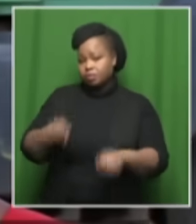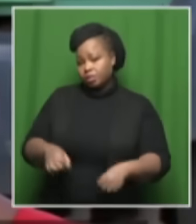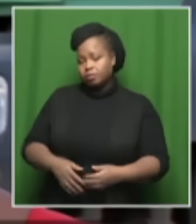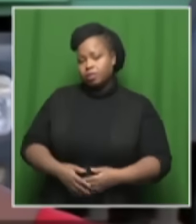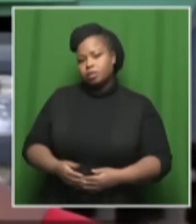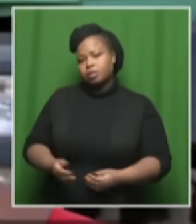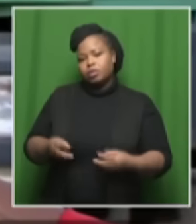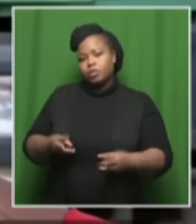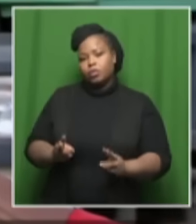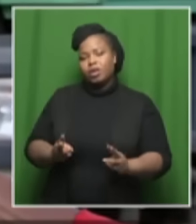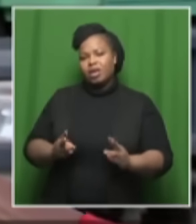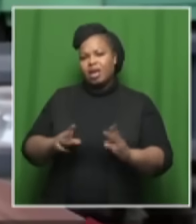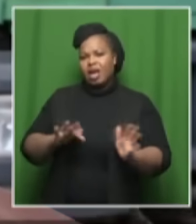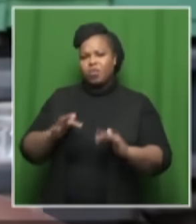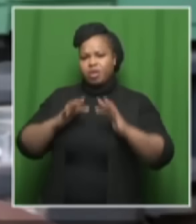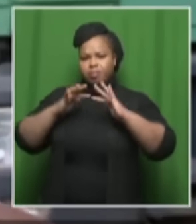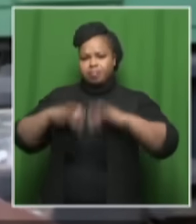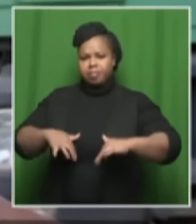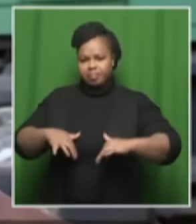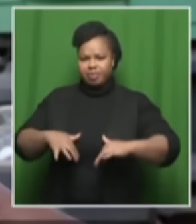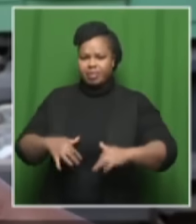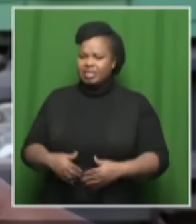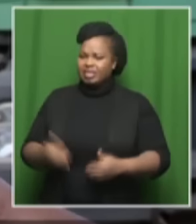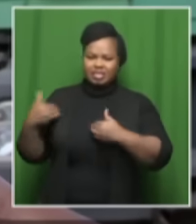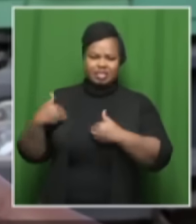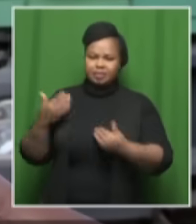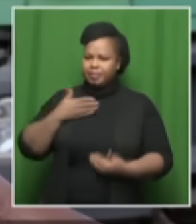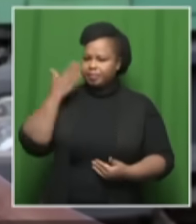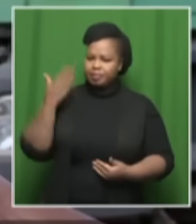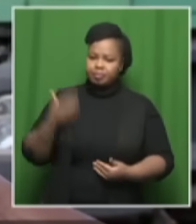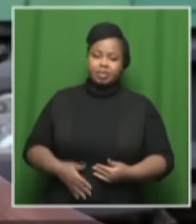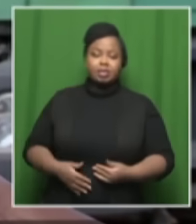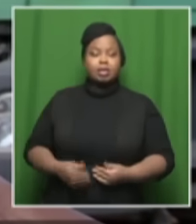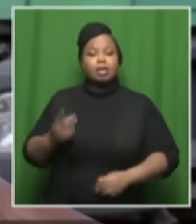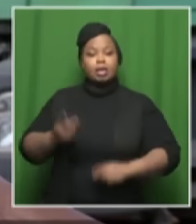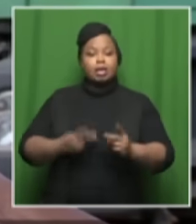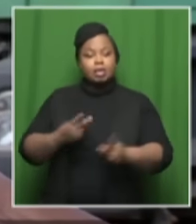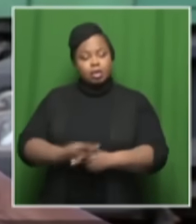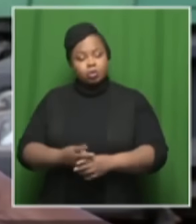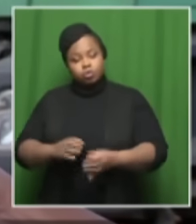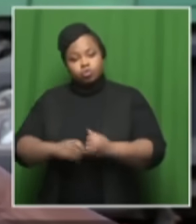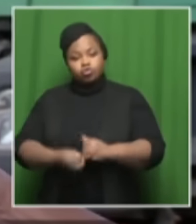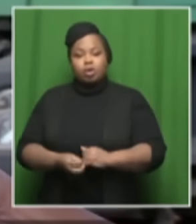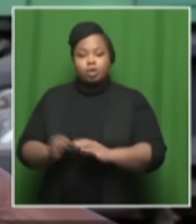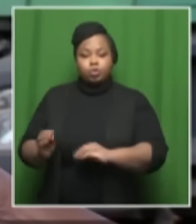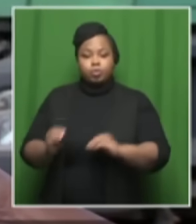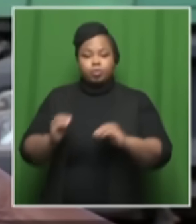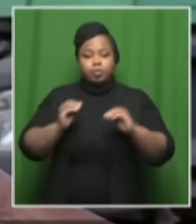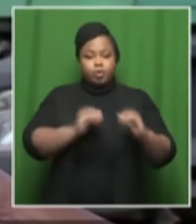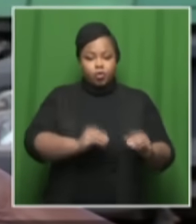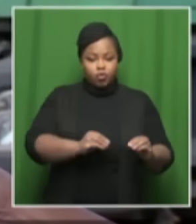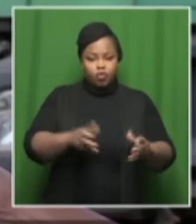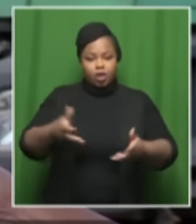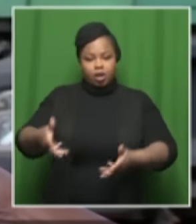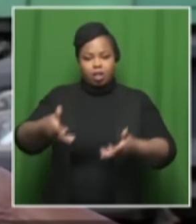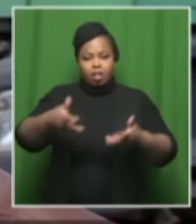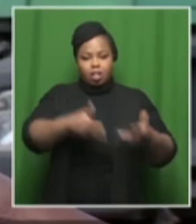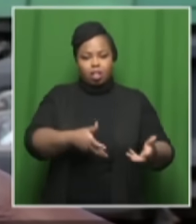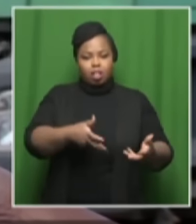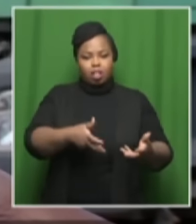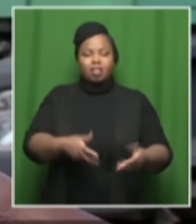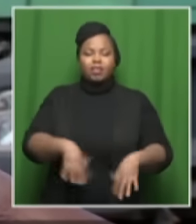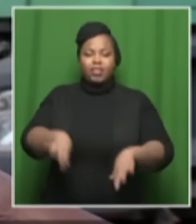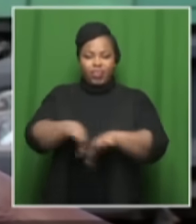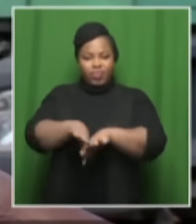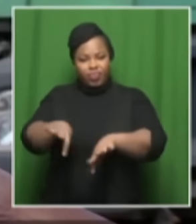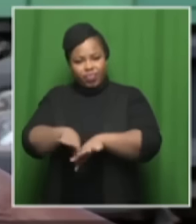way the building collapsed. It collapsed and it was very unsafe. So having to have it stable and then move equipment, debris away